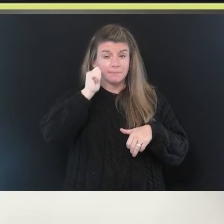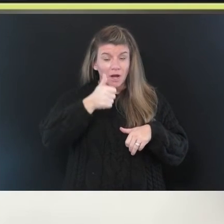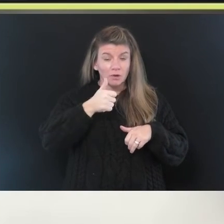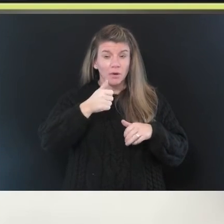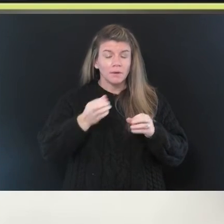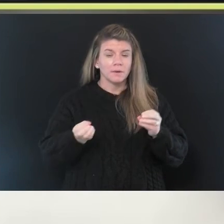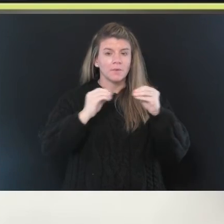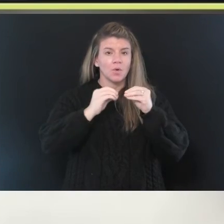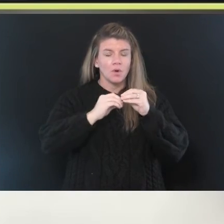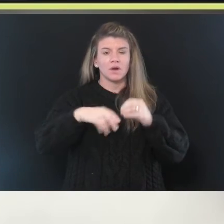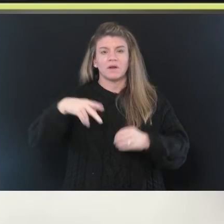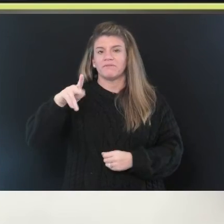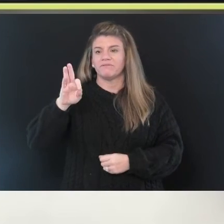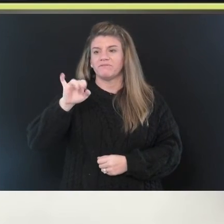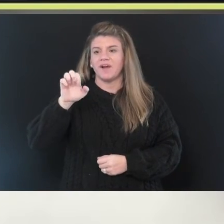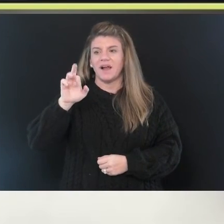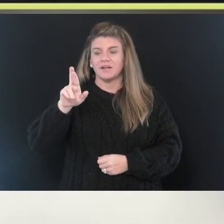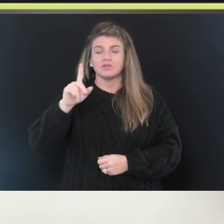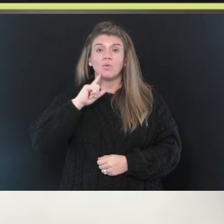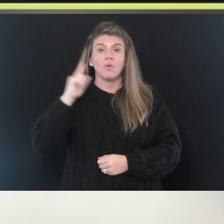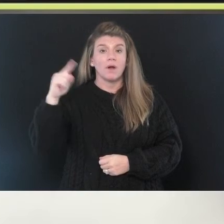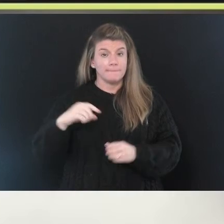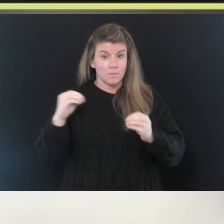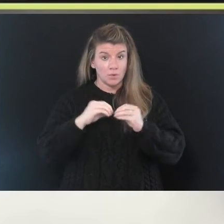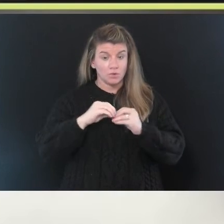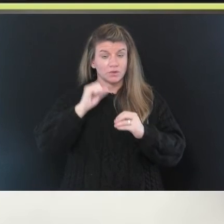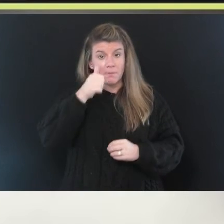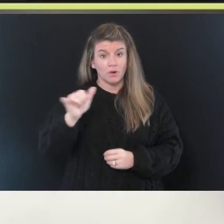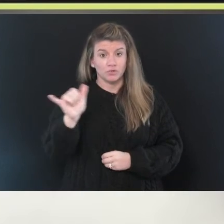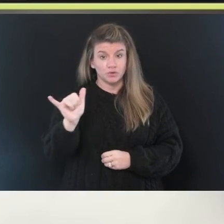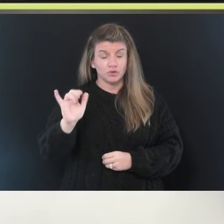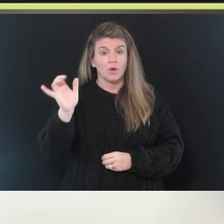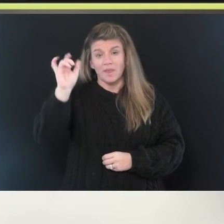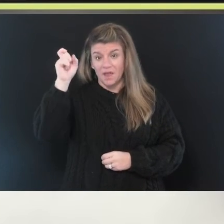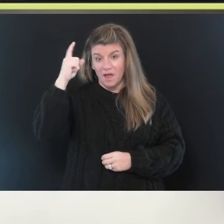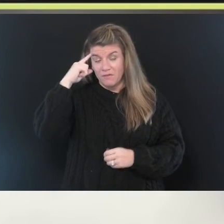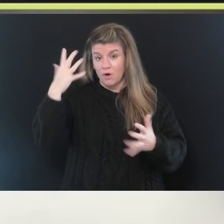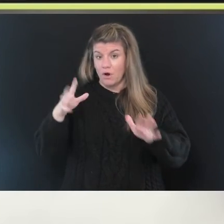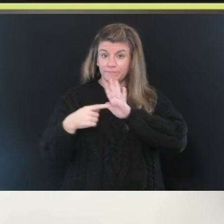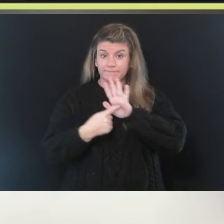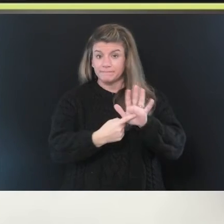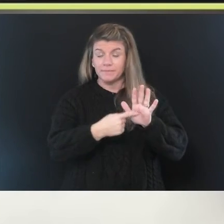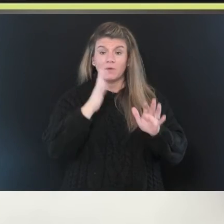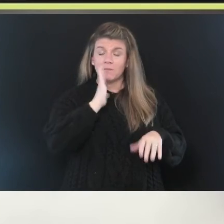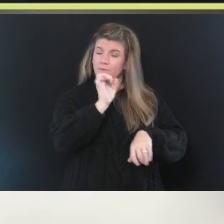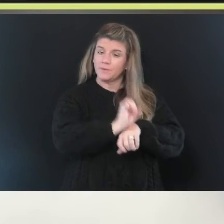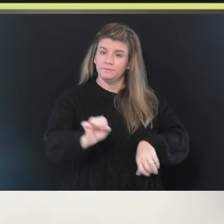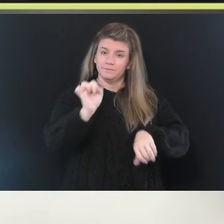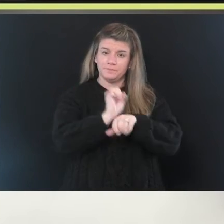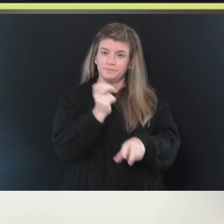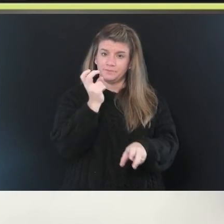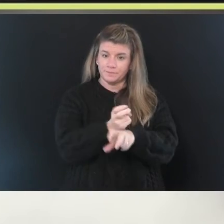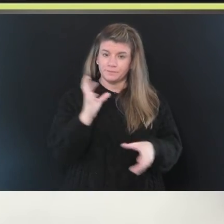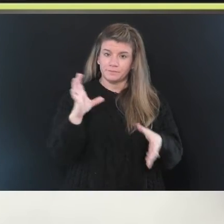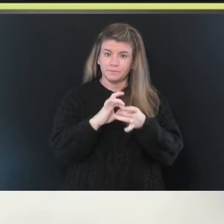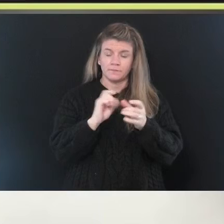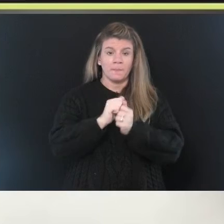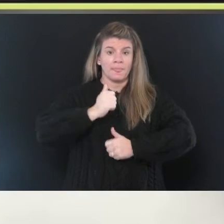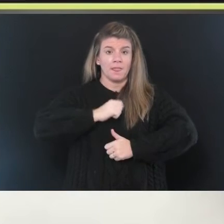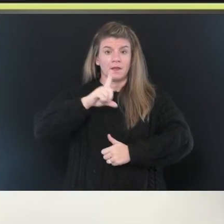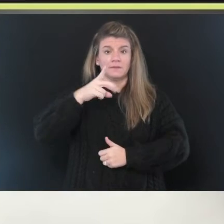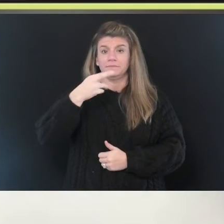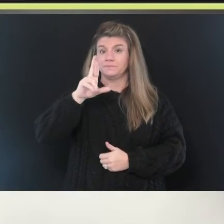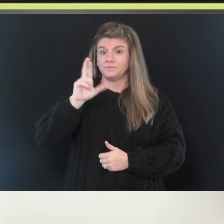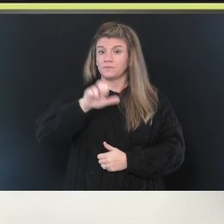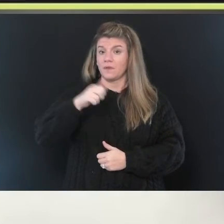tomorrow. The Pfizer vaccine is coming tomorrow as well. As the governor pointed out, we will be working diligently with DHHR and our other